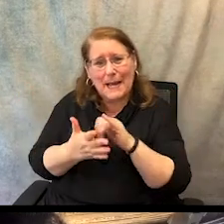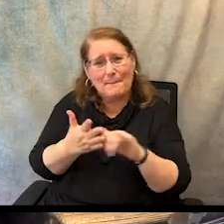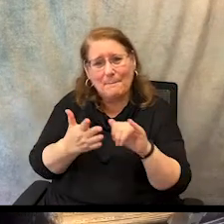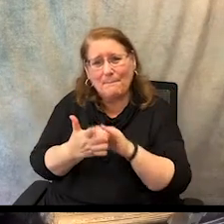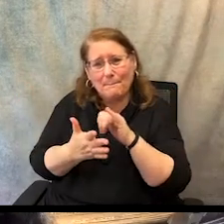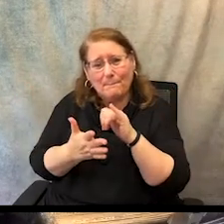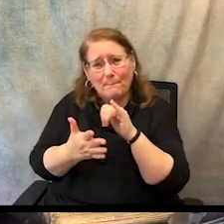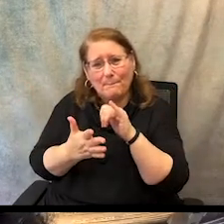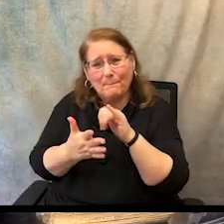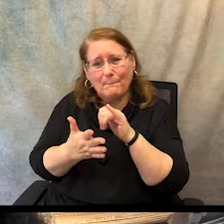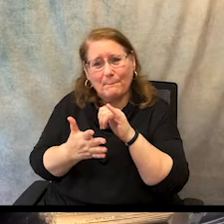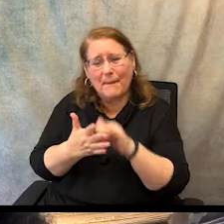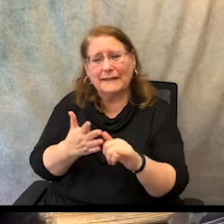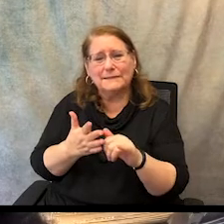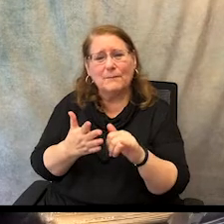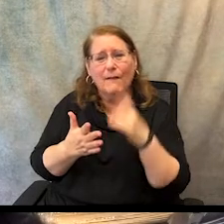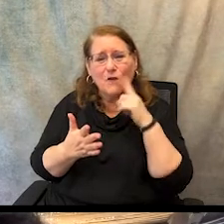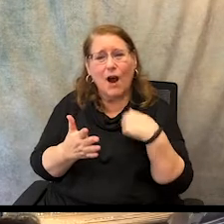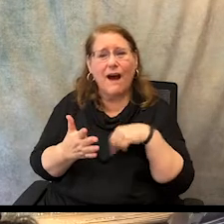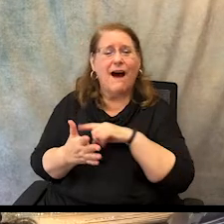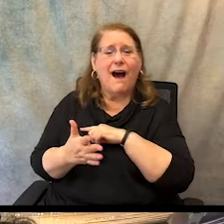It's impossible